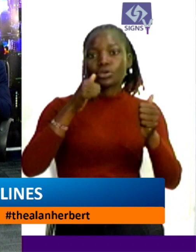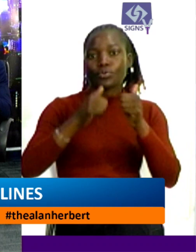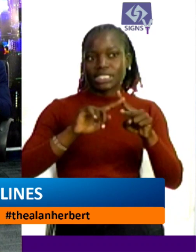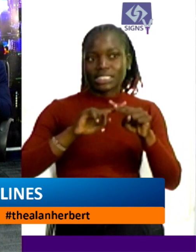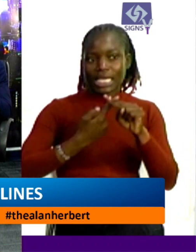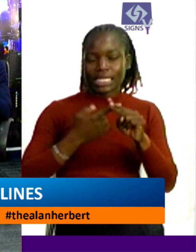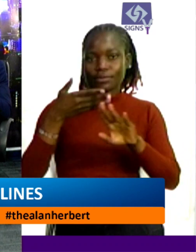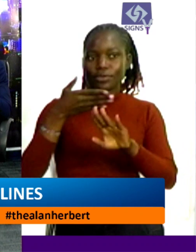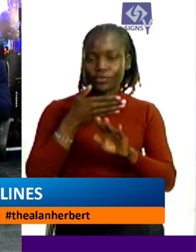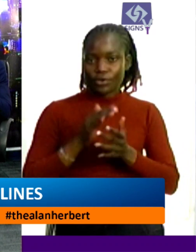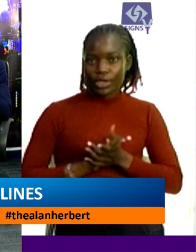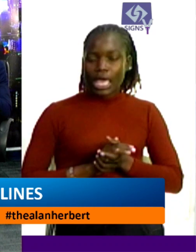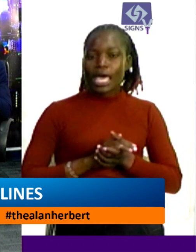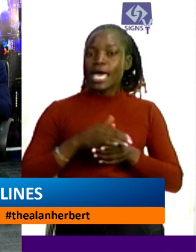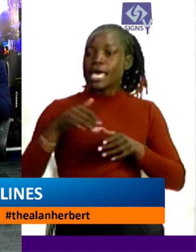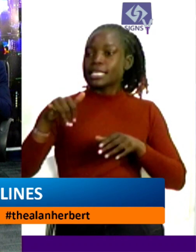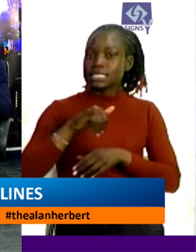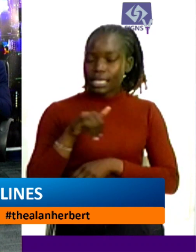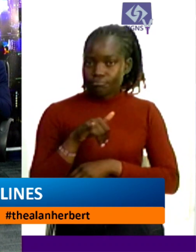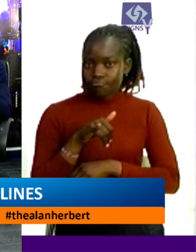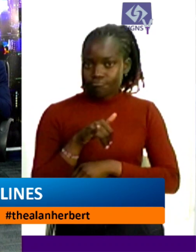started. And at the same time, like I said,